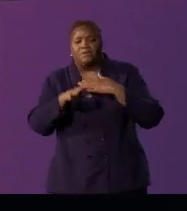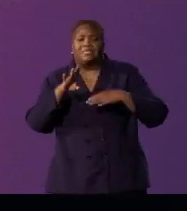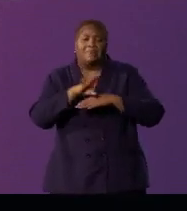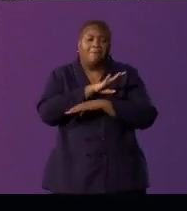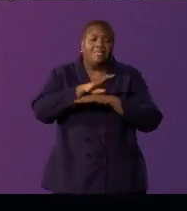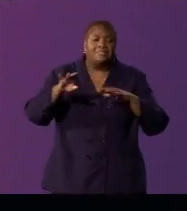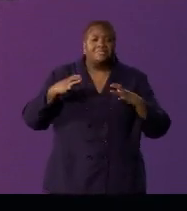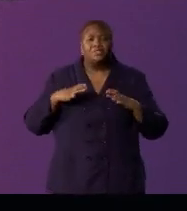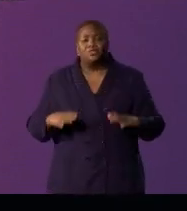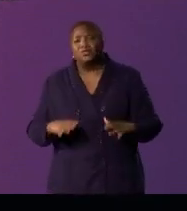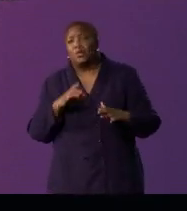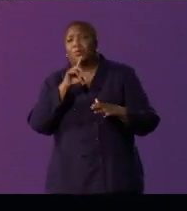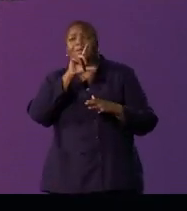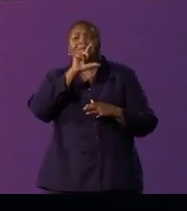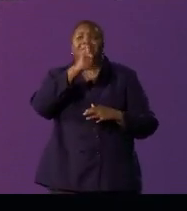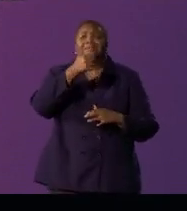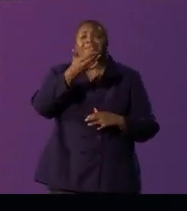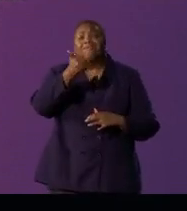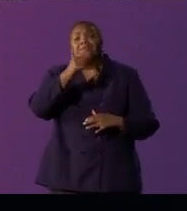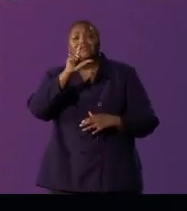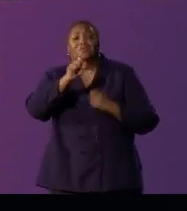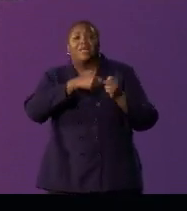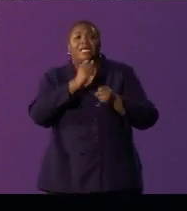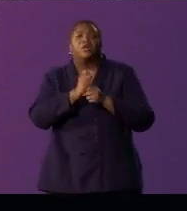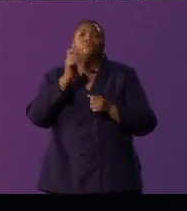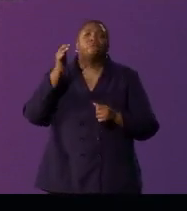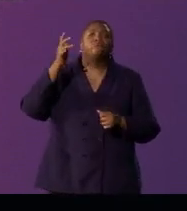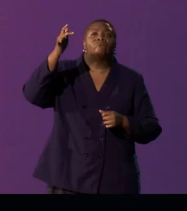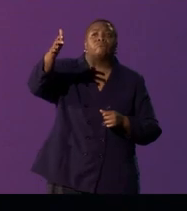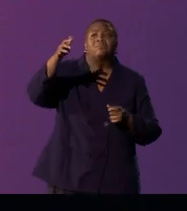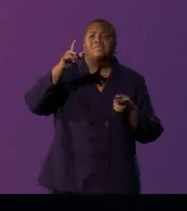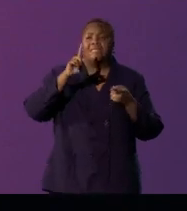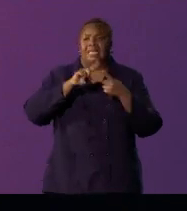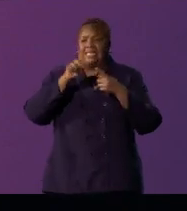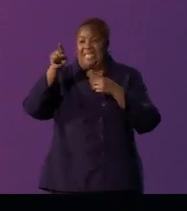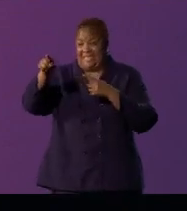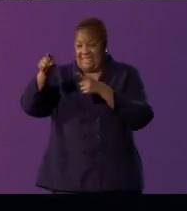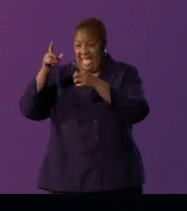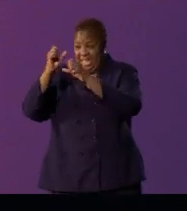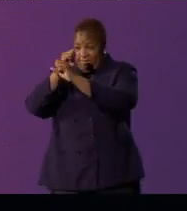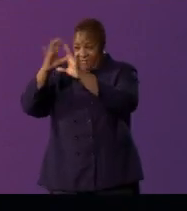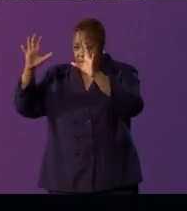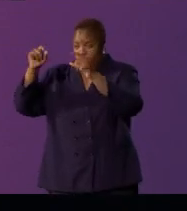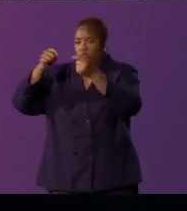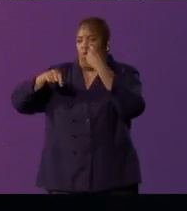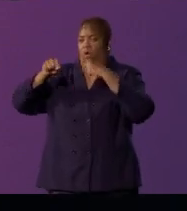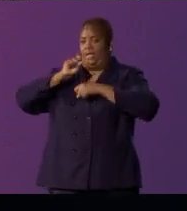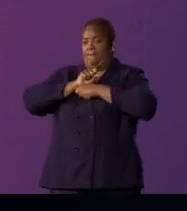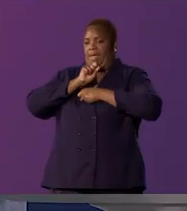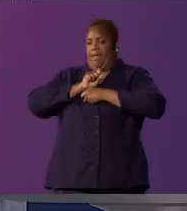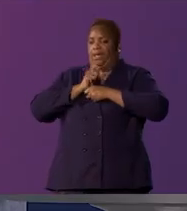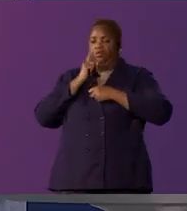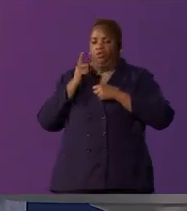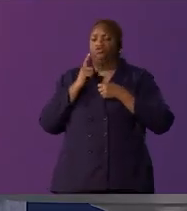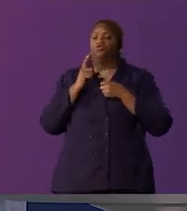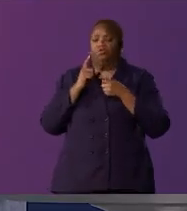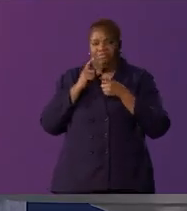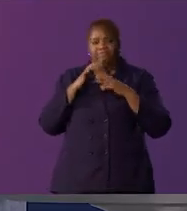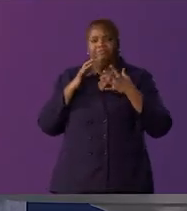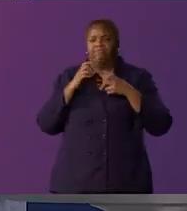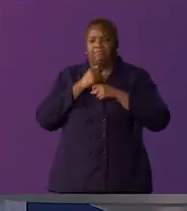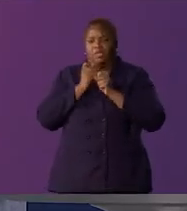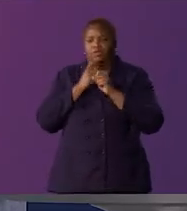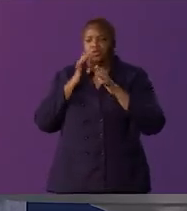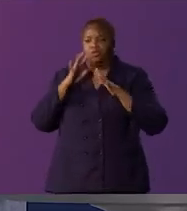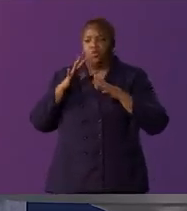10, 15, 20 years out, and then taking that vision and working backwards to future-proof your business. So I